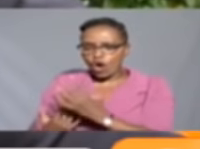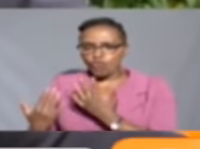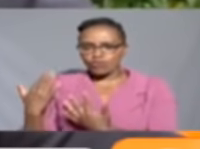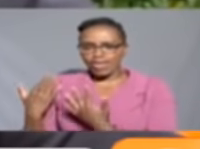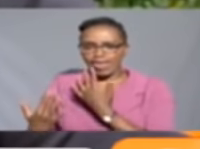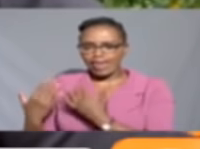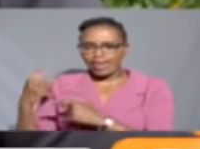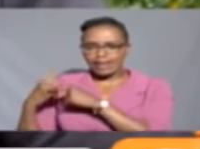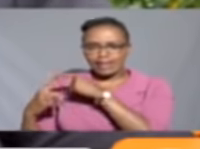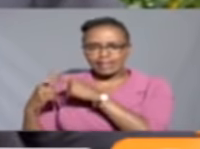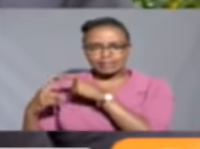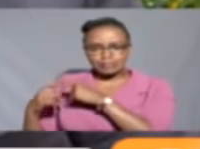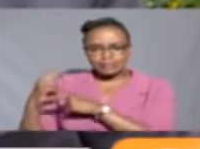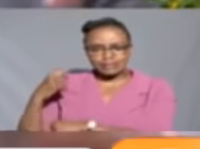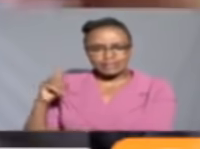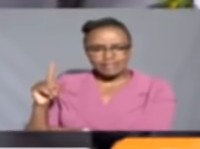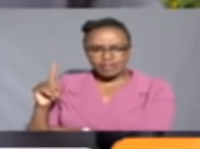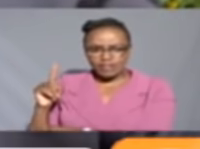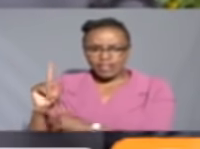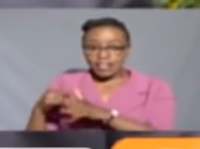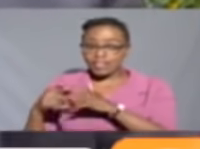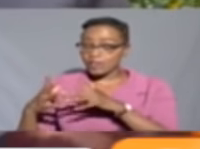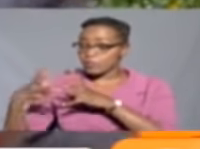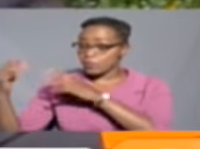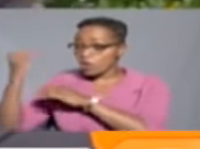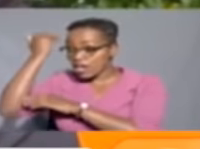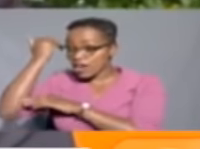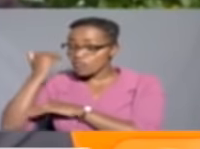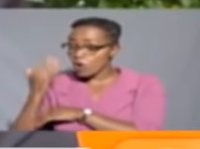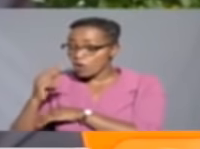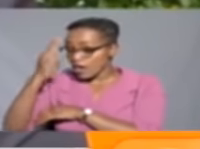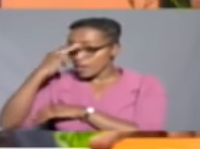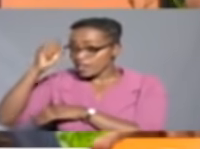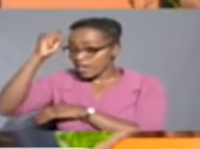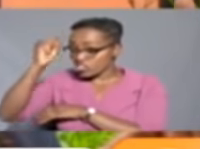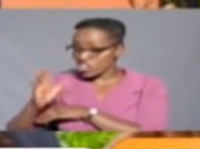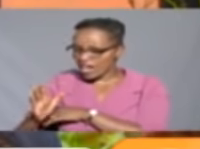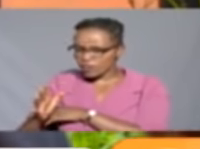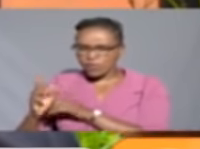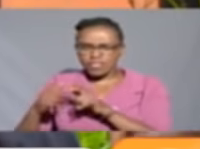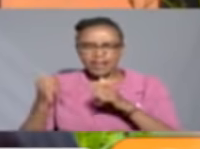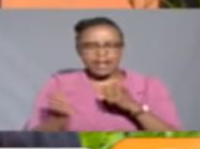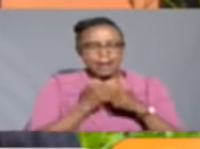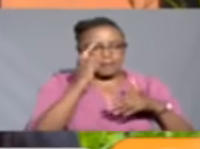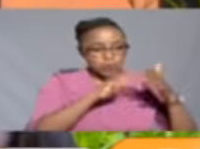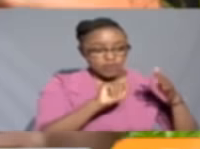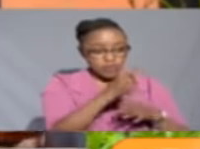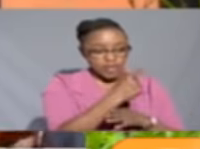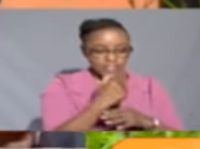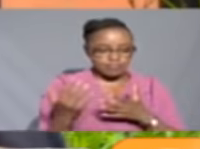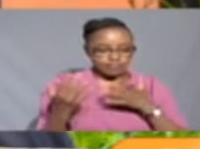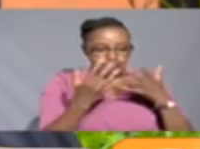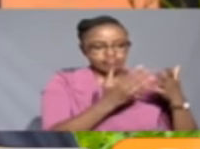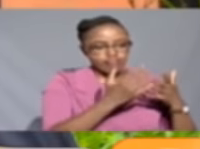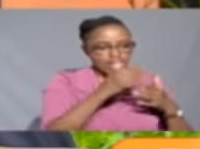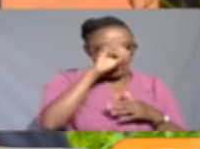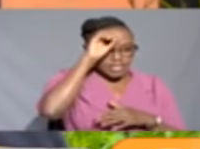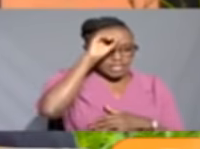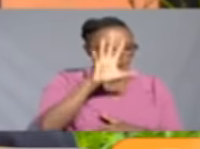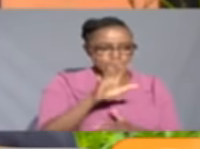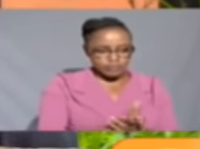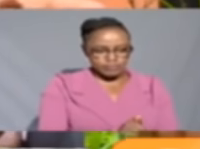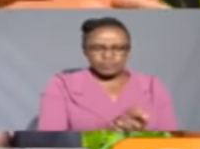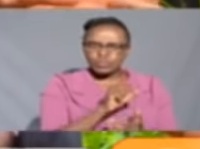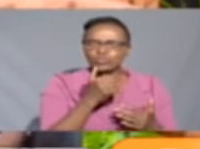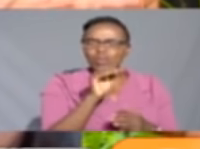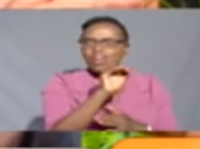Yes. Right? Yes. In the end, you end up in a court in Kajiado. So what happened is that they first took me to Kiambu. Yes. So I